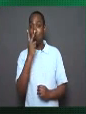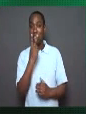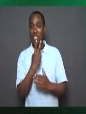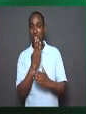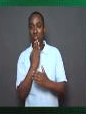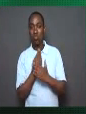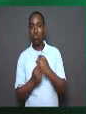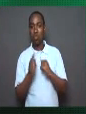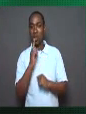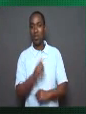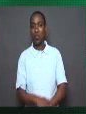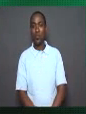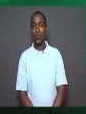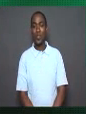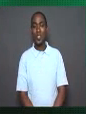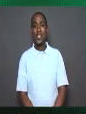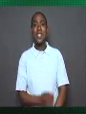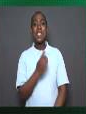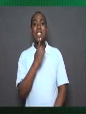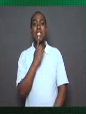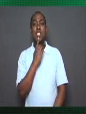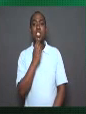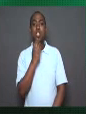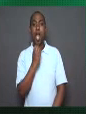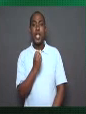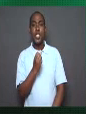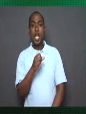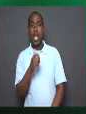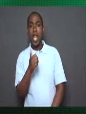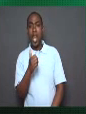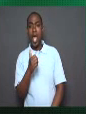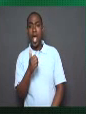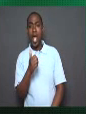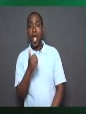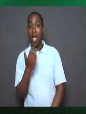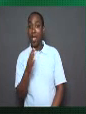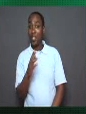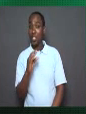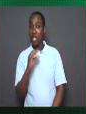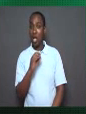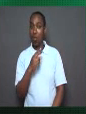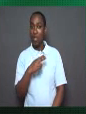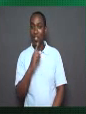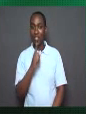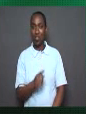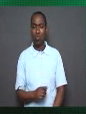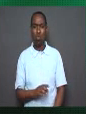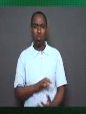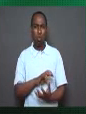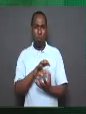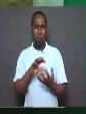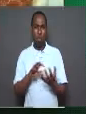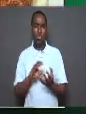Starch is another type of carbohydrate that is a complex